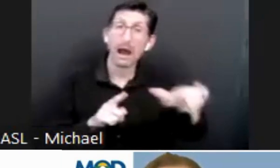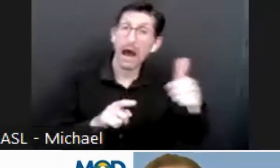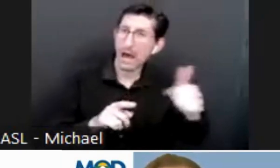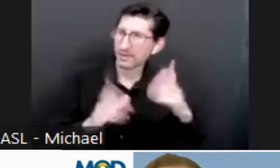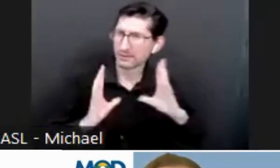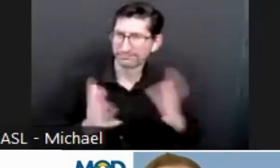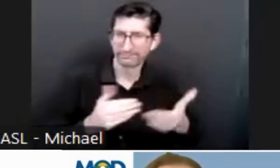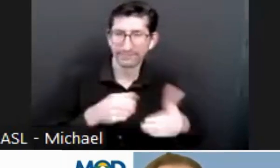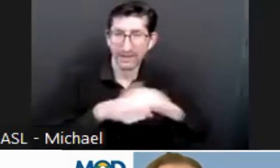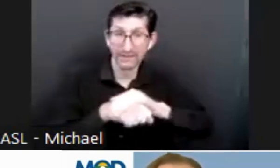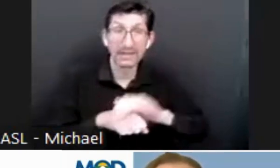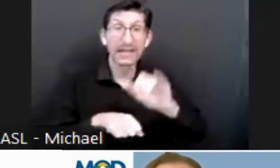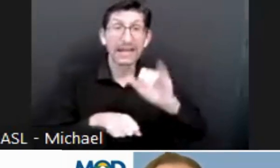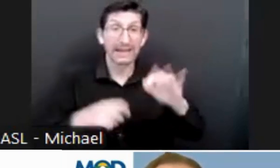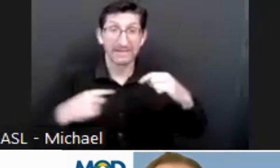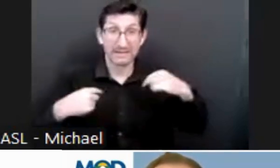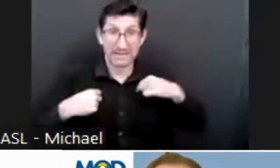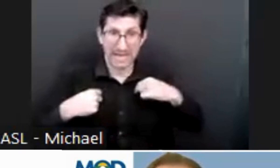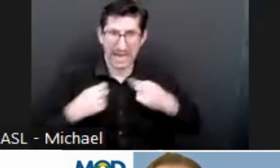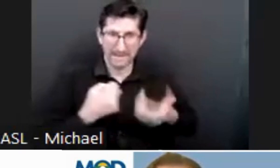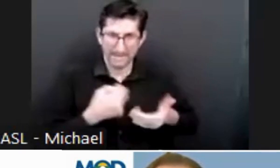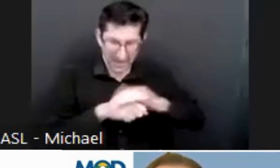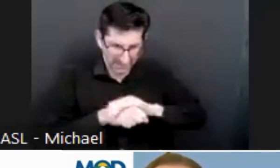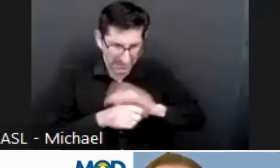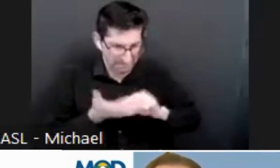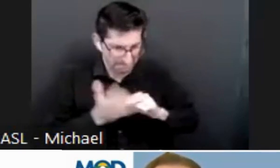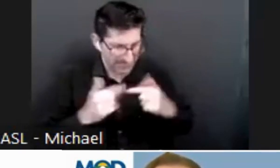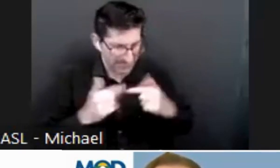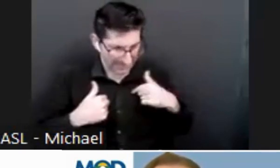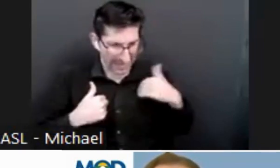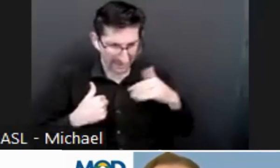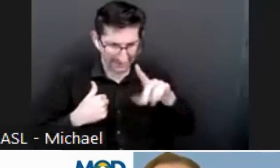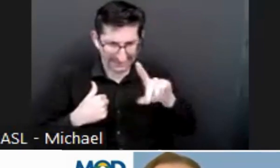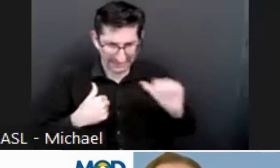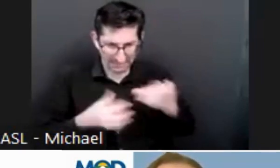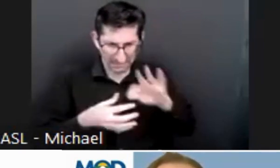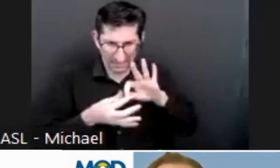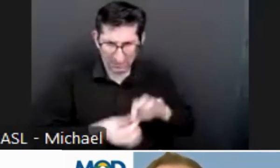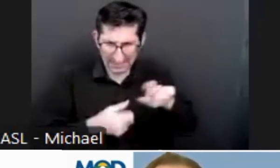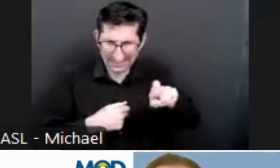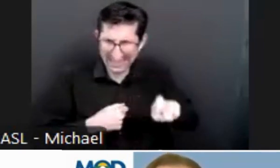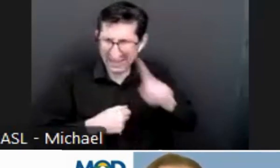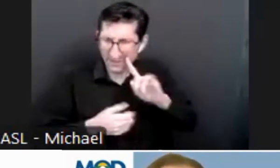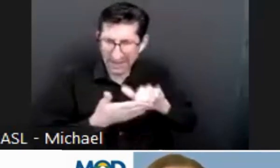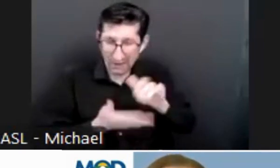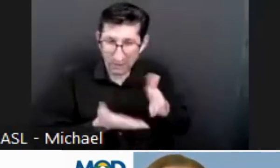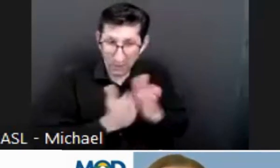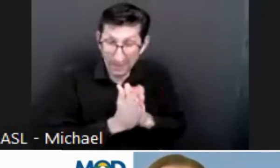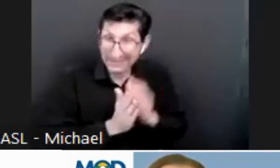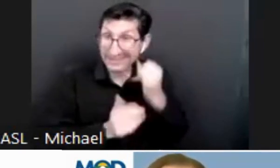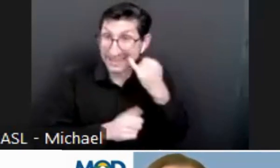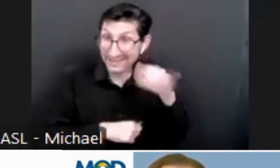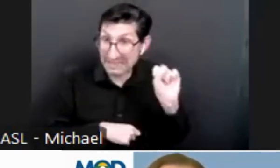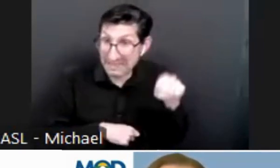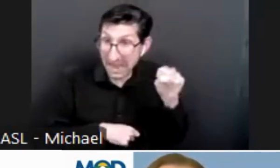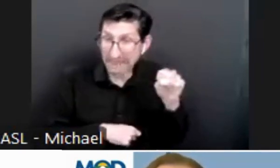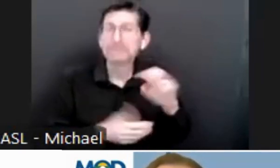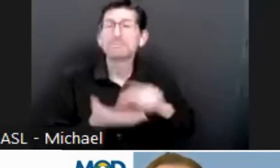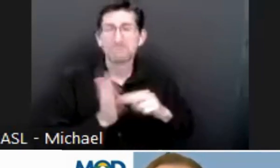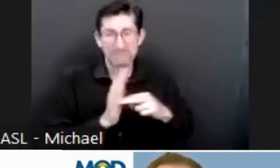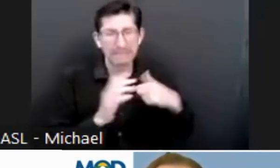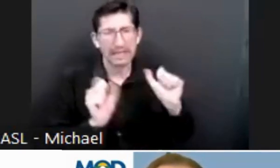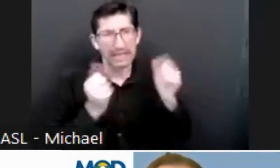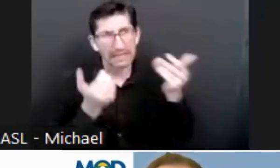if you are covered by asking, do I have a disability related need for this request? And if yes, then you're eligible to make the accommodation